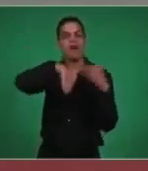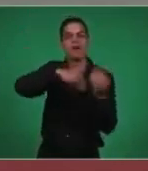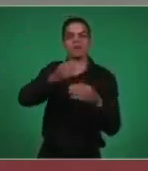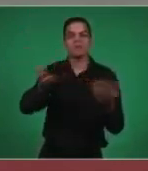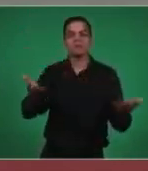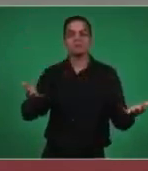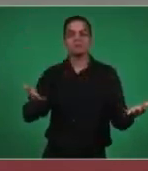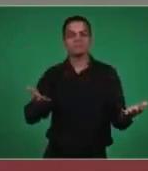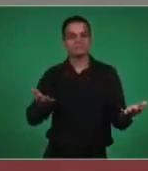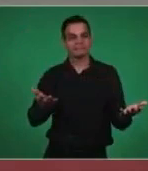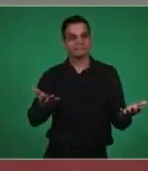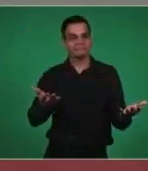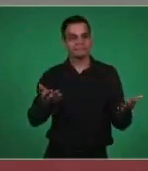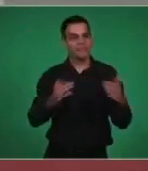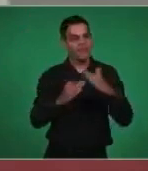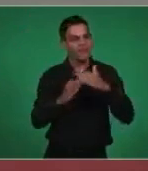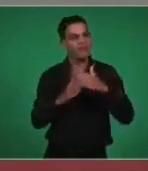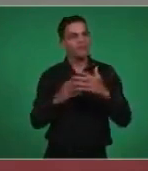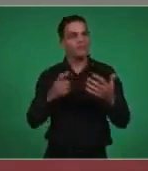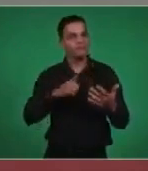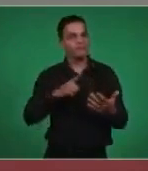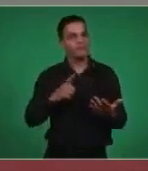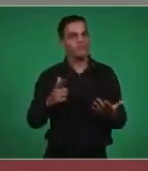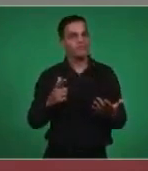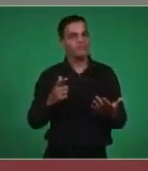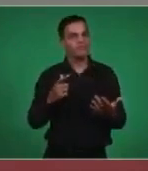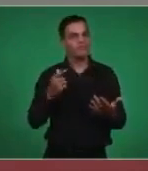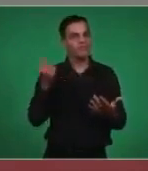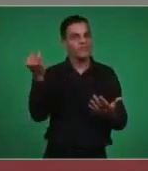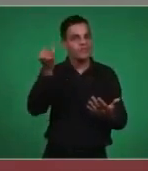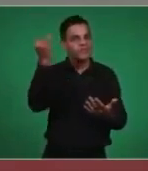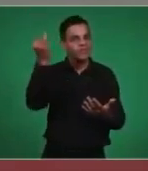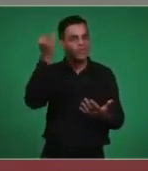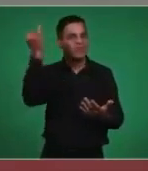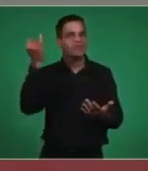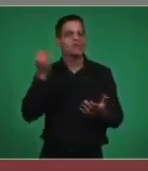So I'm going to show this to our children. That's very important.